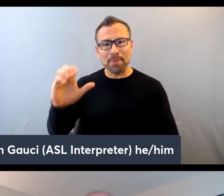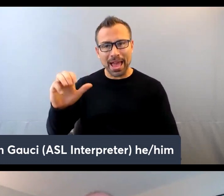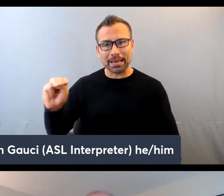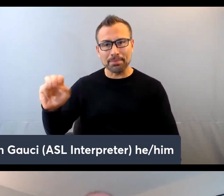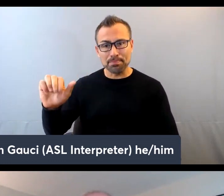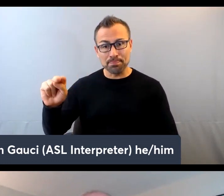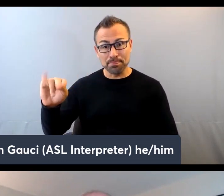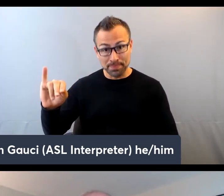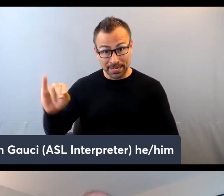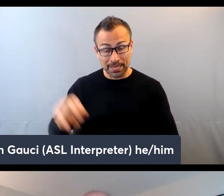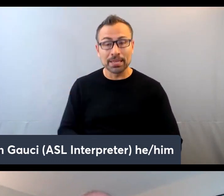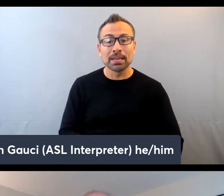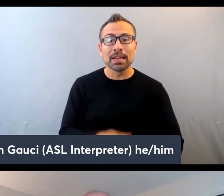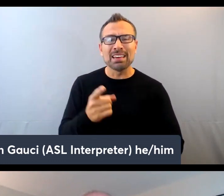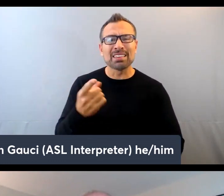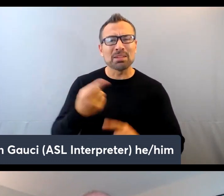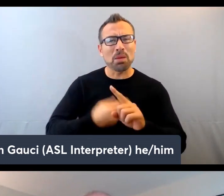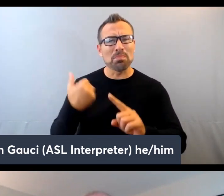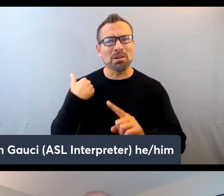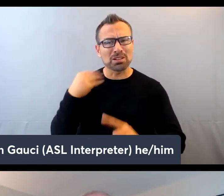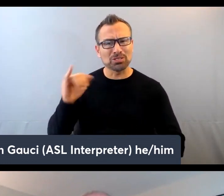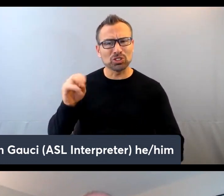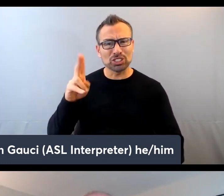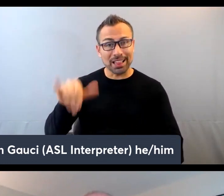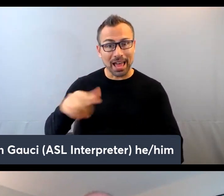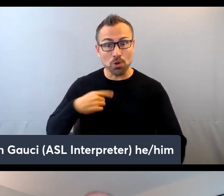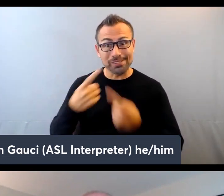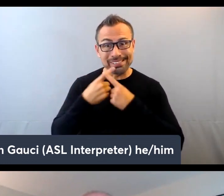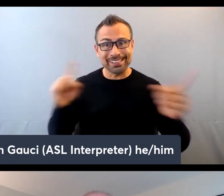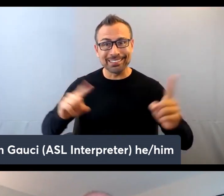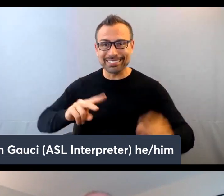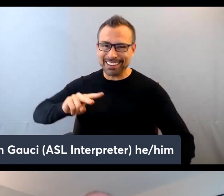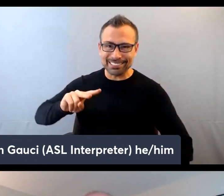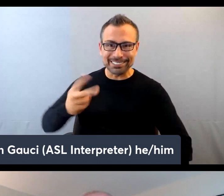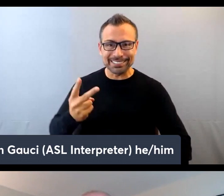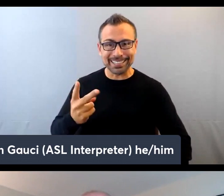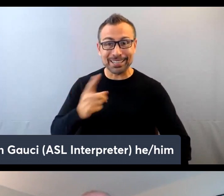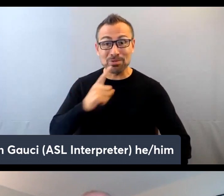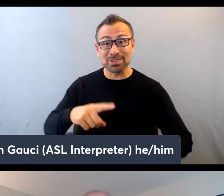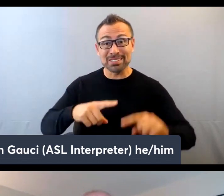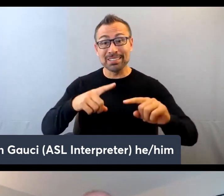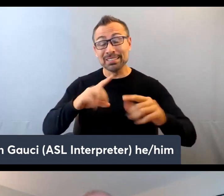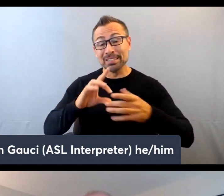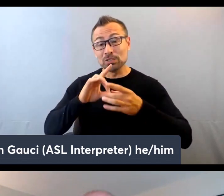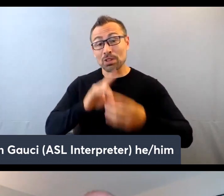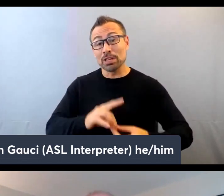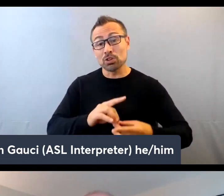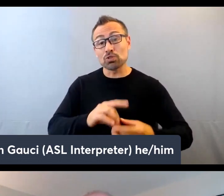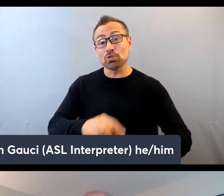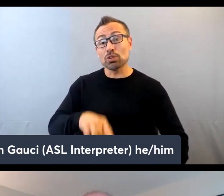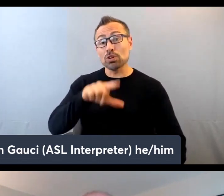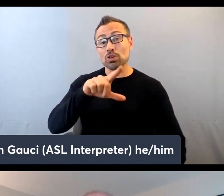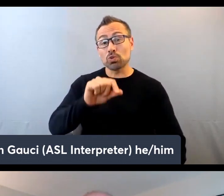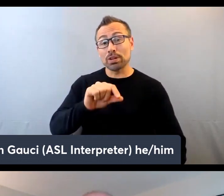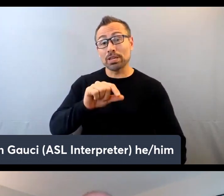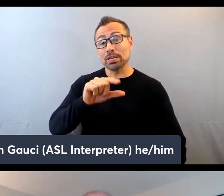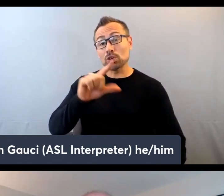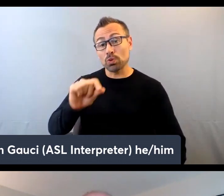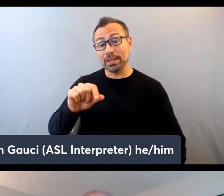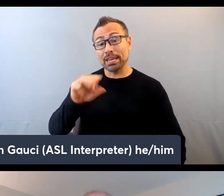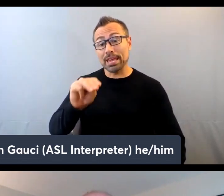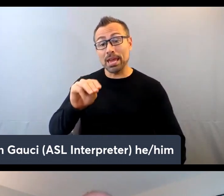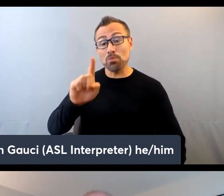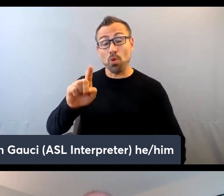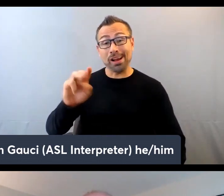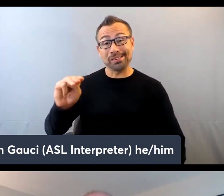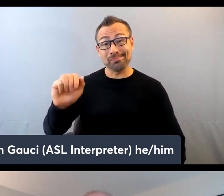month ago in July, we announced our second, which is based on the 2020 M1 Mac Mini, which is the first time Apple